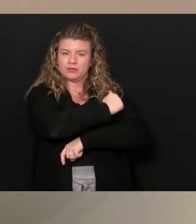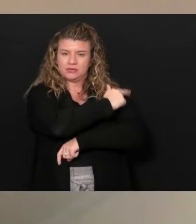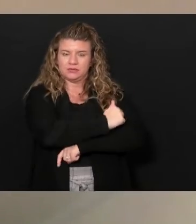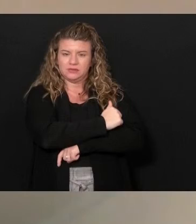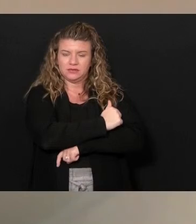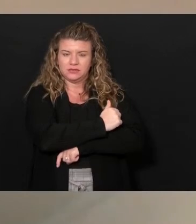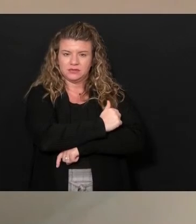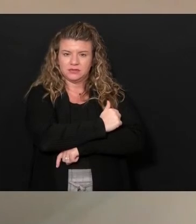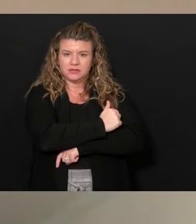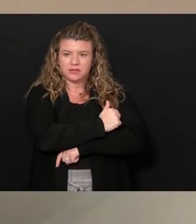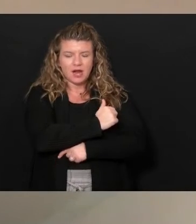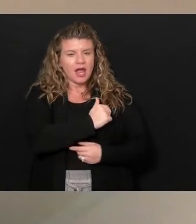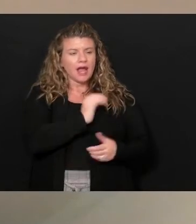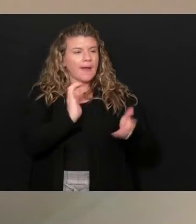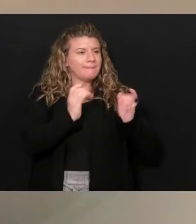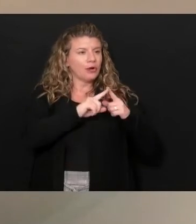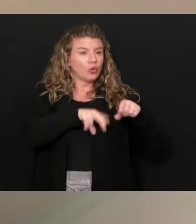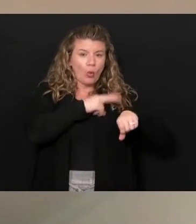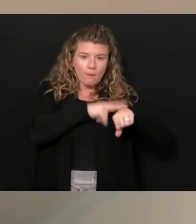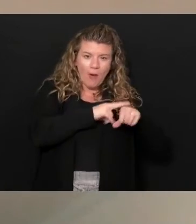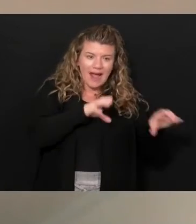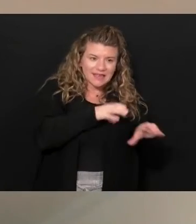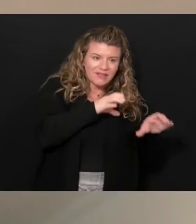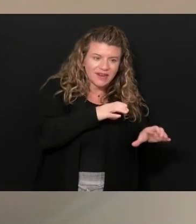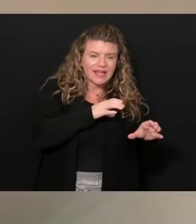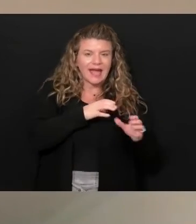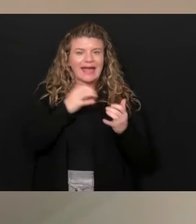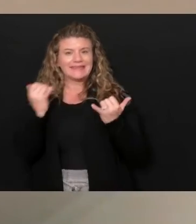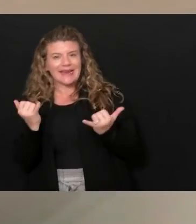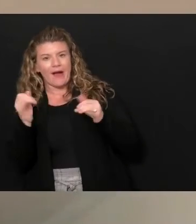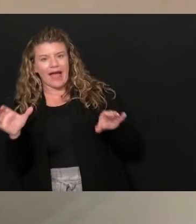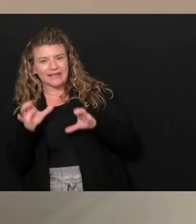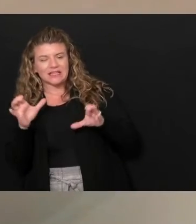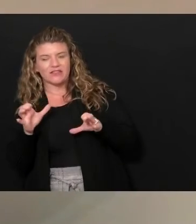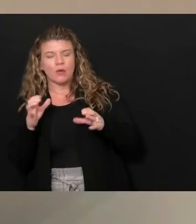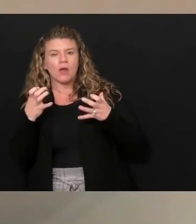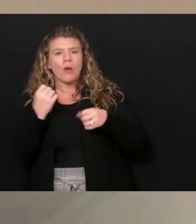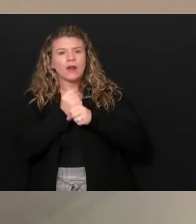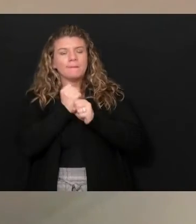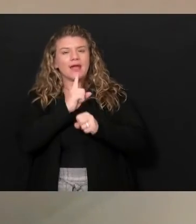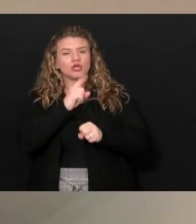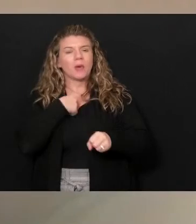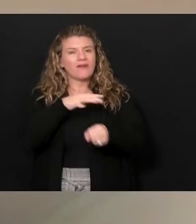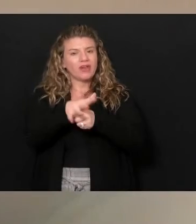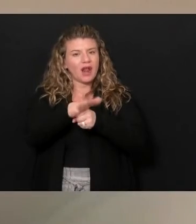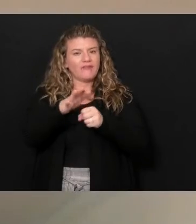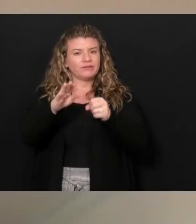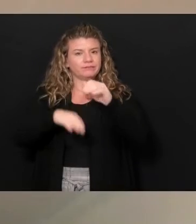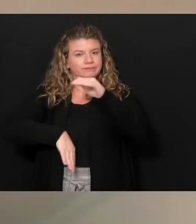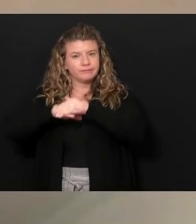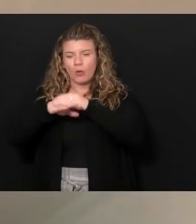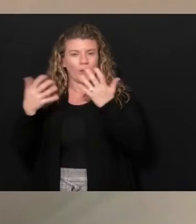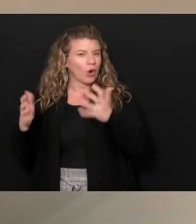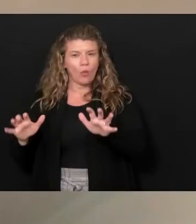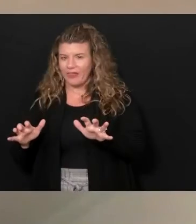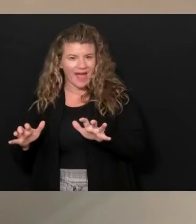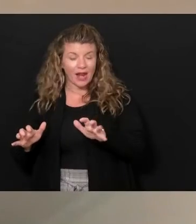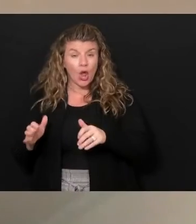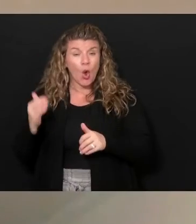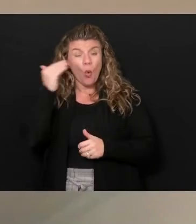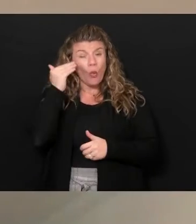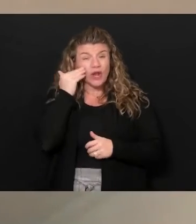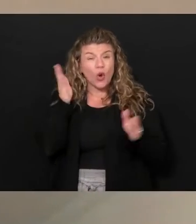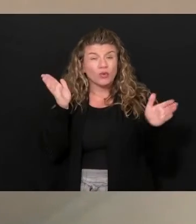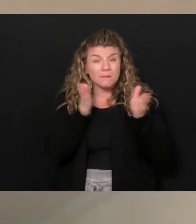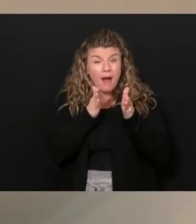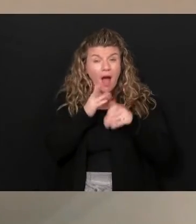are normally do, so that we can maintain that capacity. We know that smaller hospitals may not have that